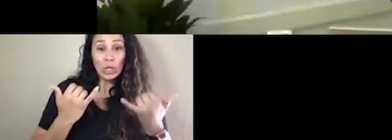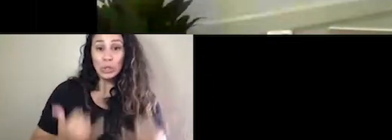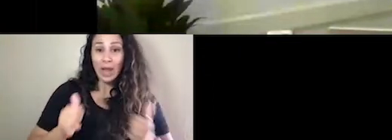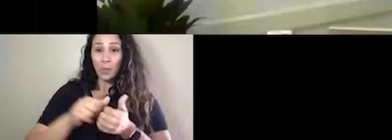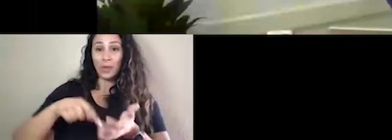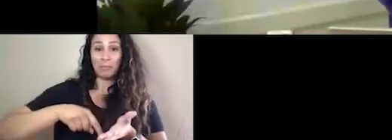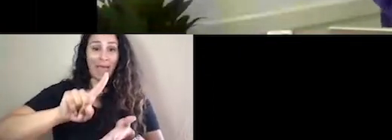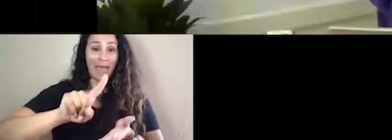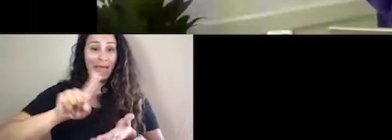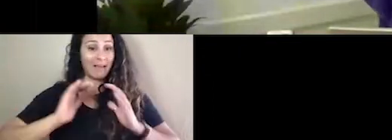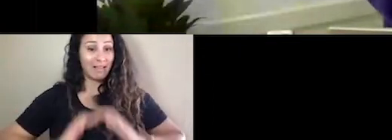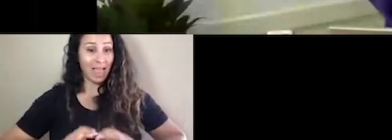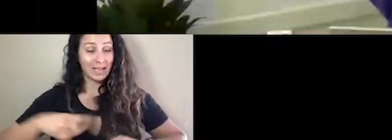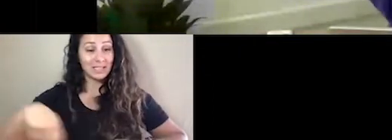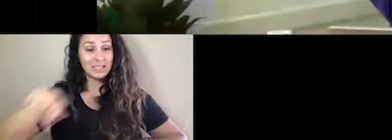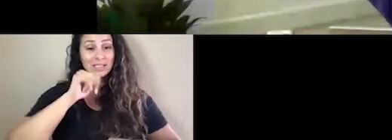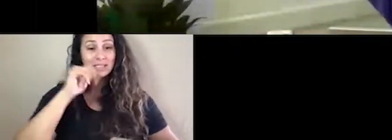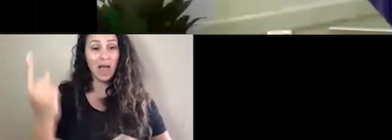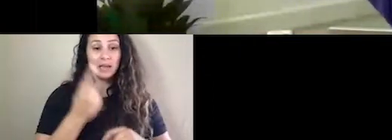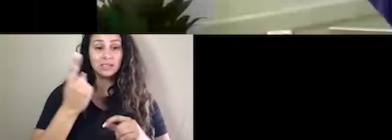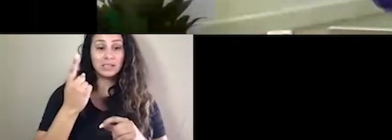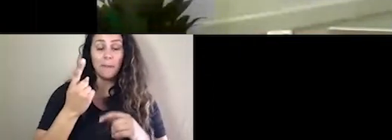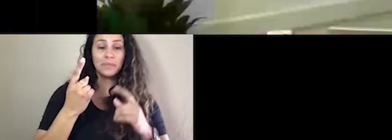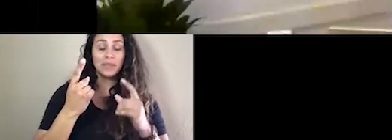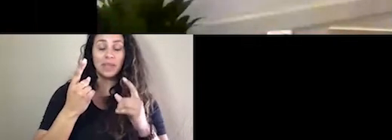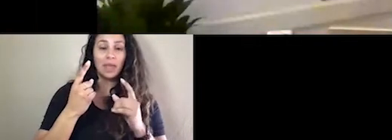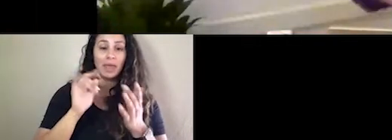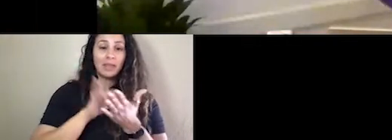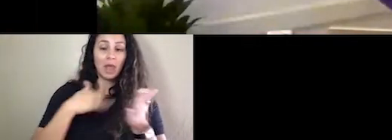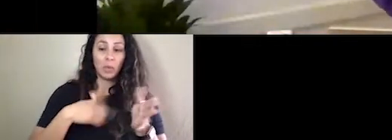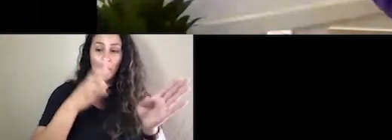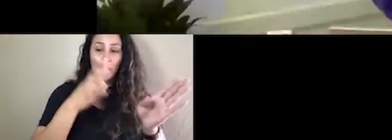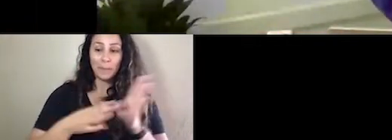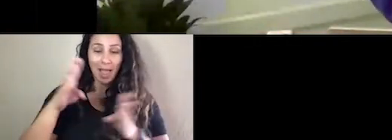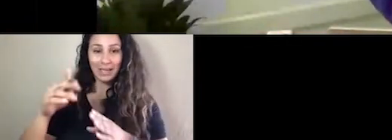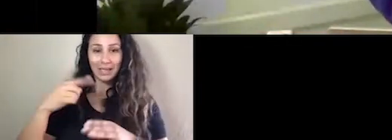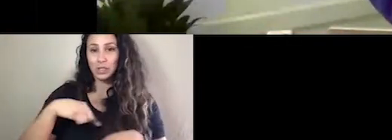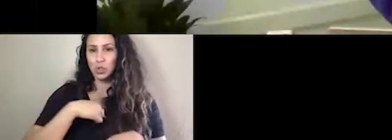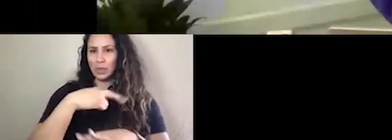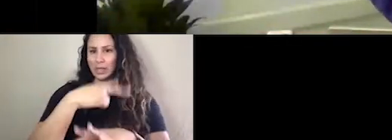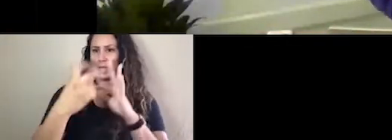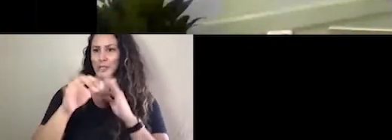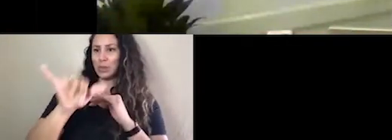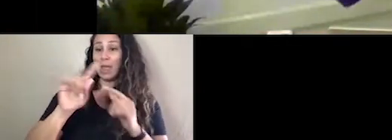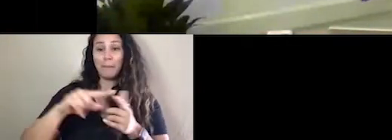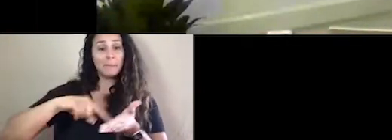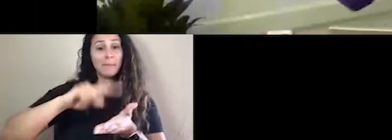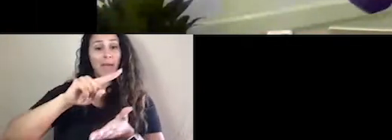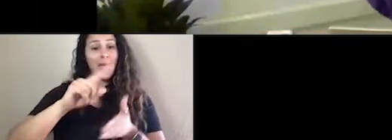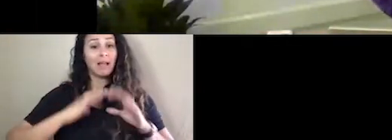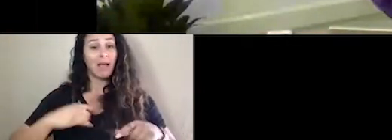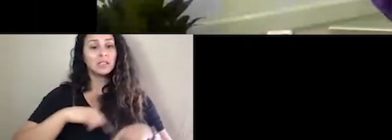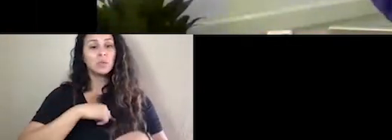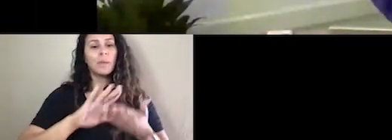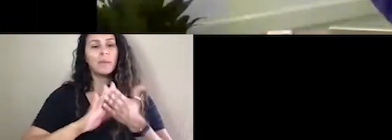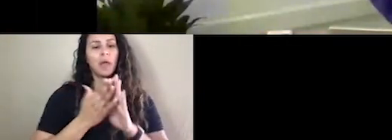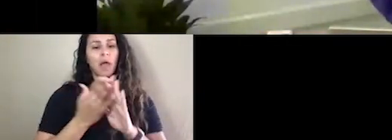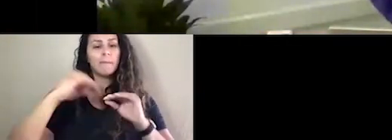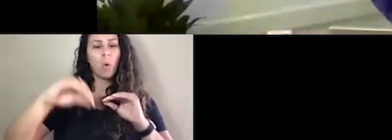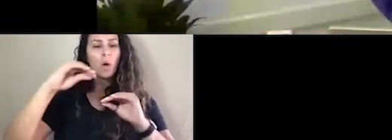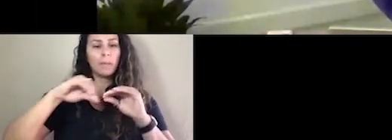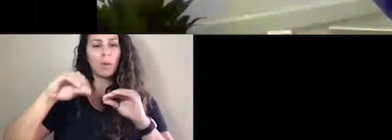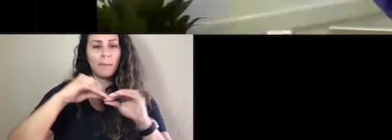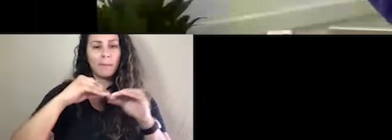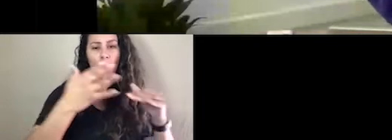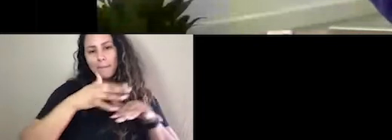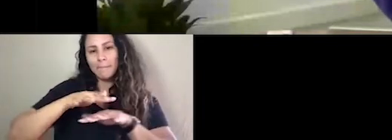clients, this is not something that we were planning that into, but with paying clients, we have become more and more migrated in